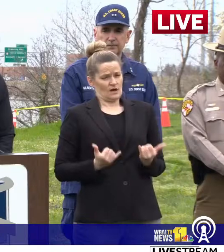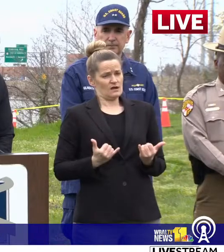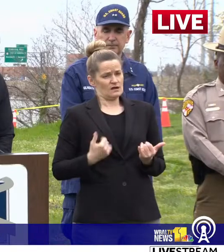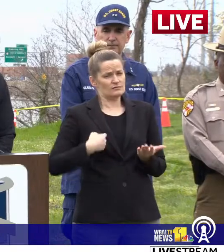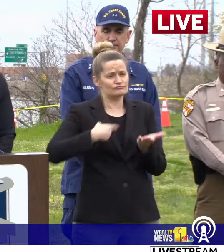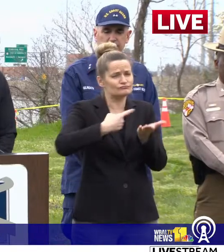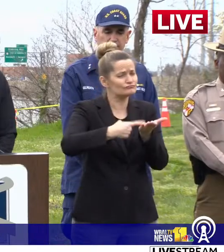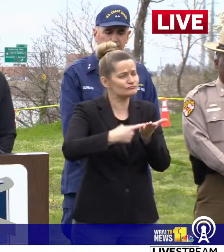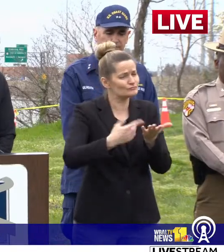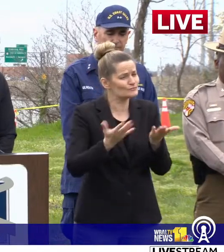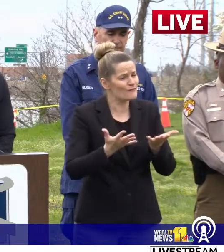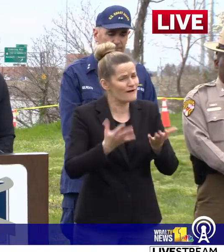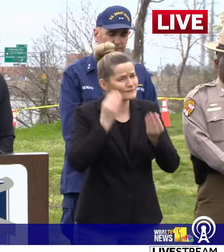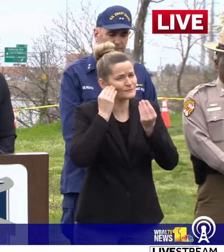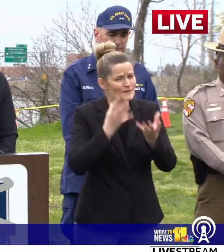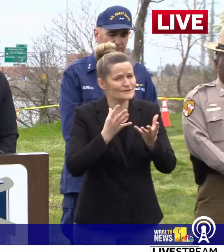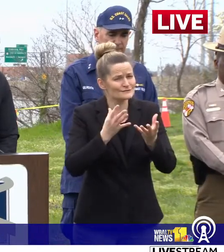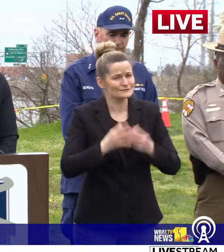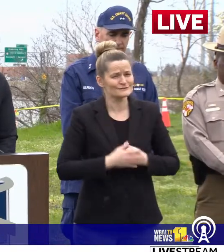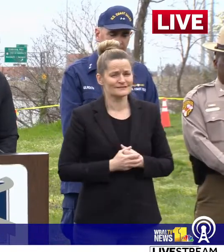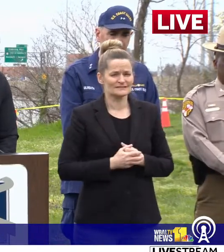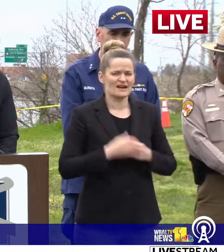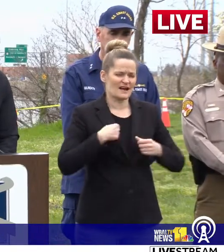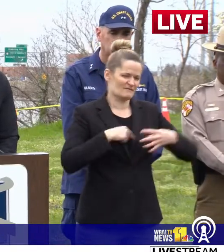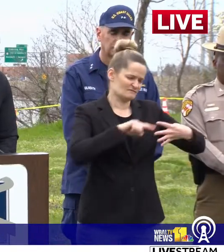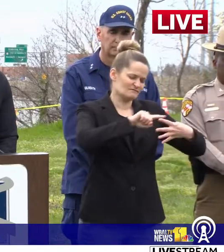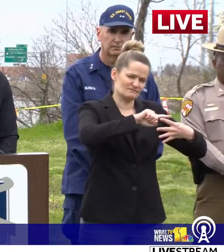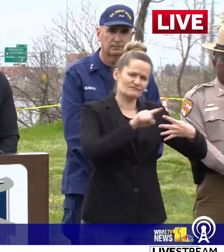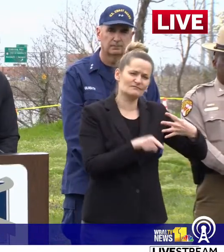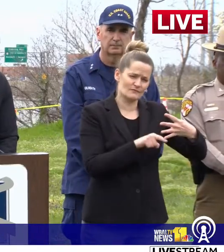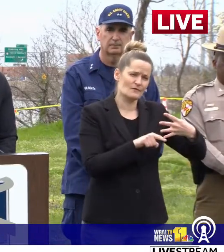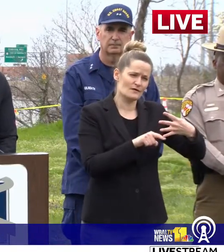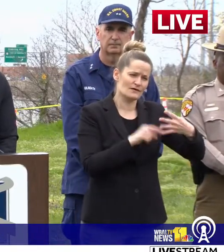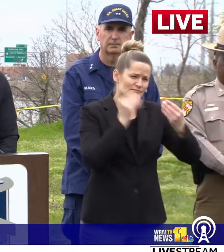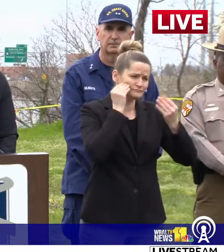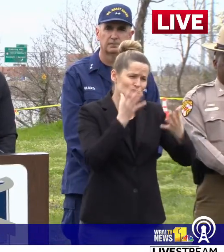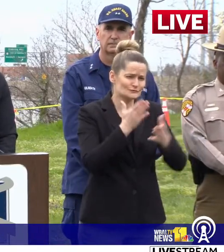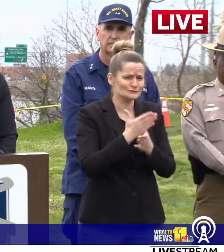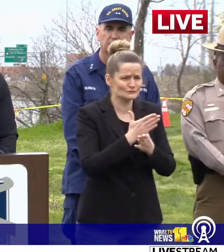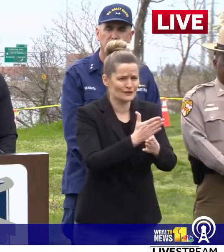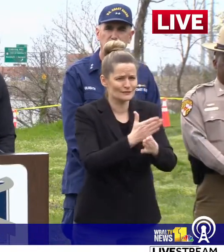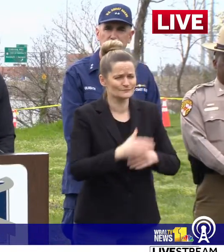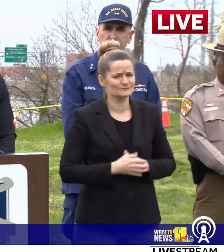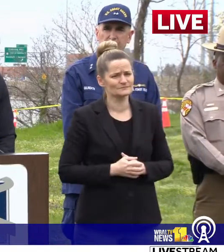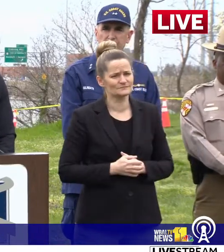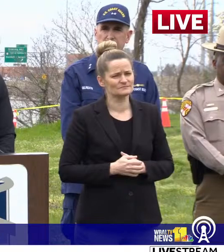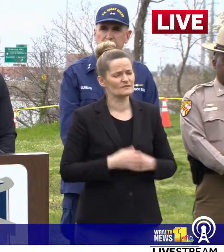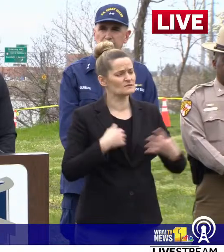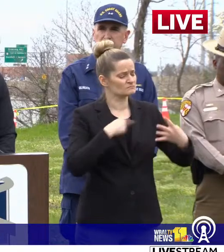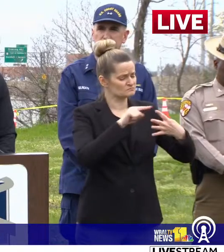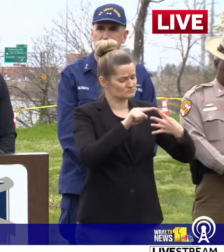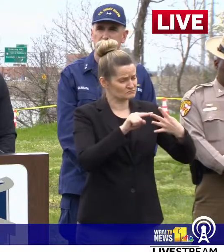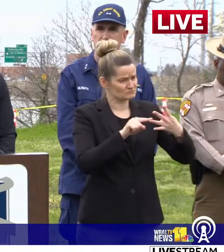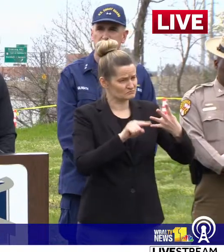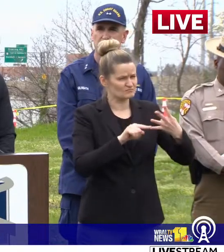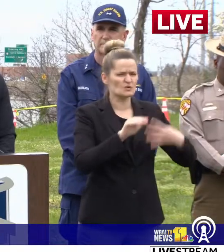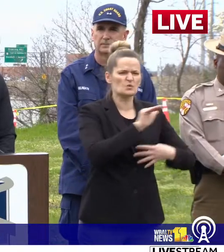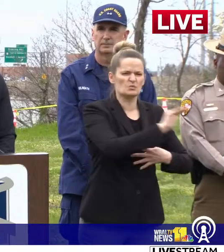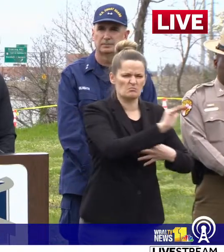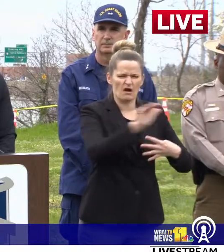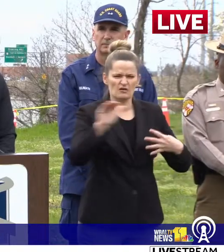updates on the four directives that I've issued to this team. And as a reminder,